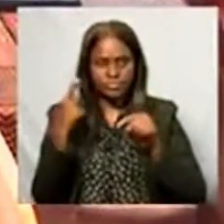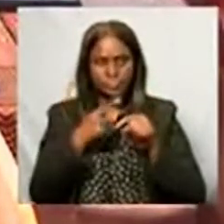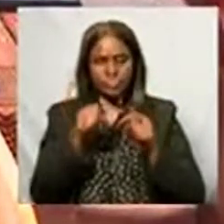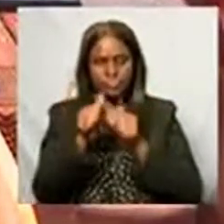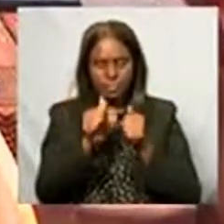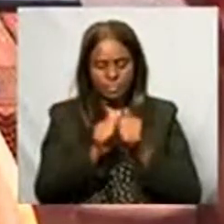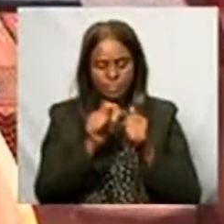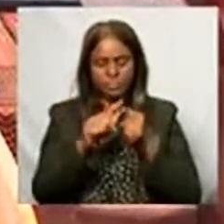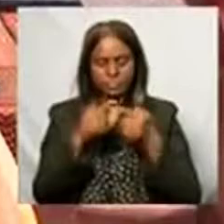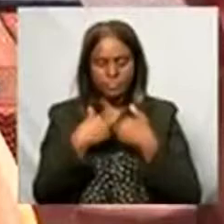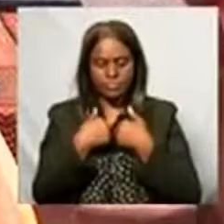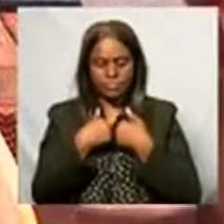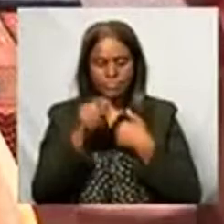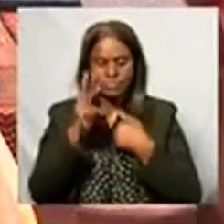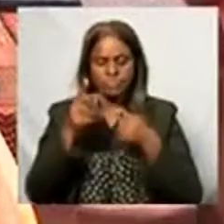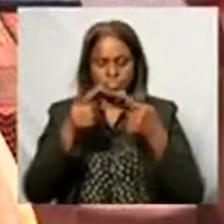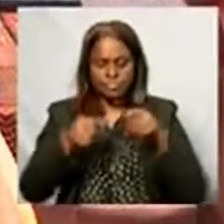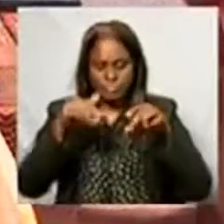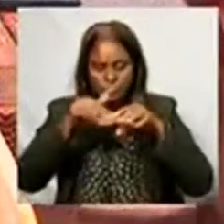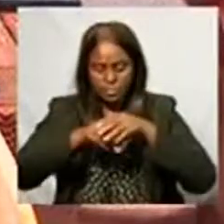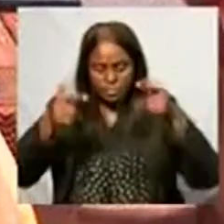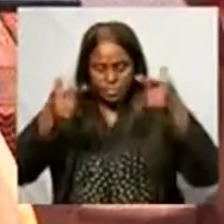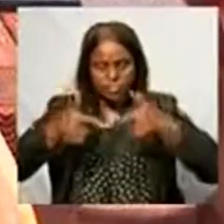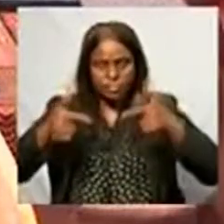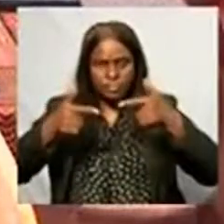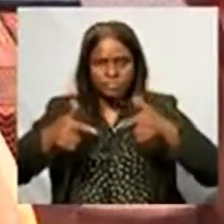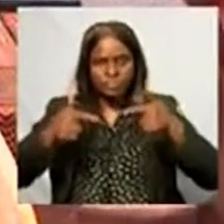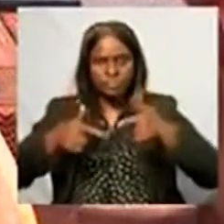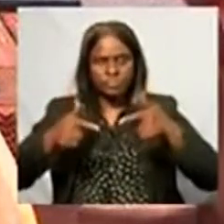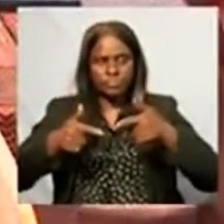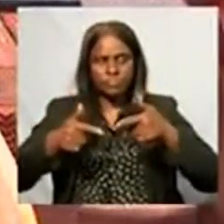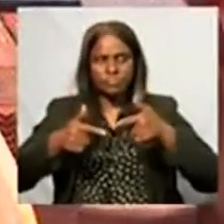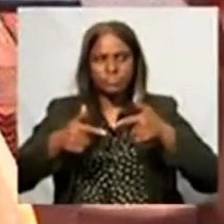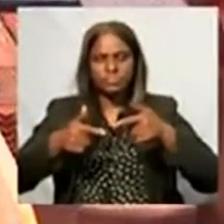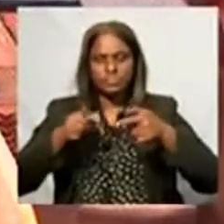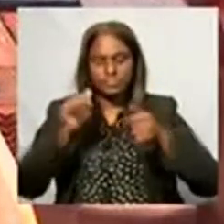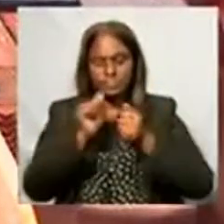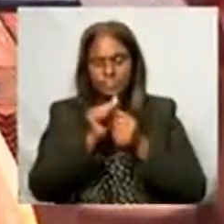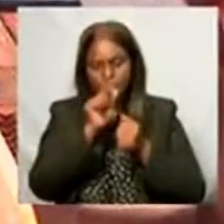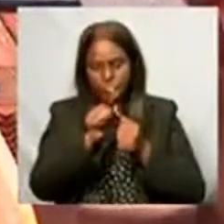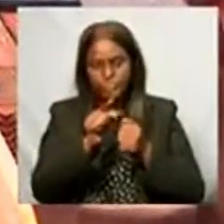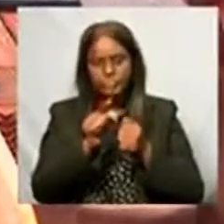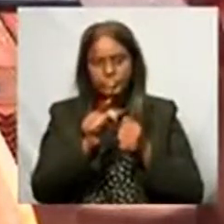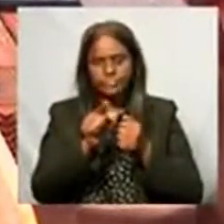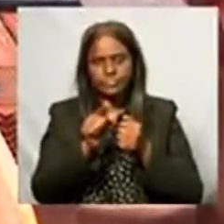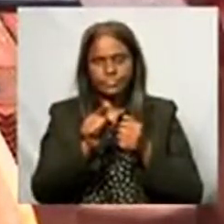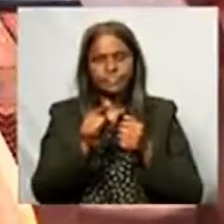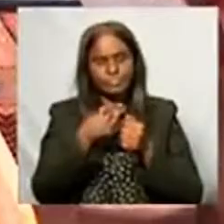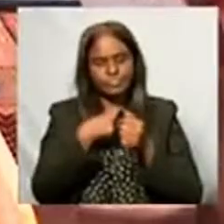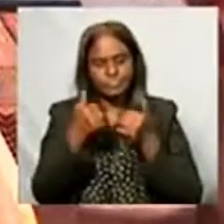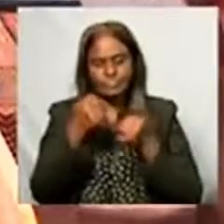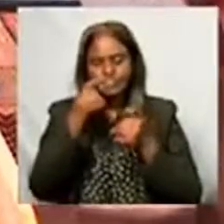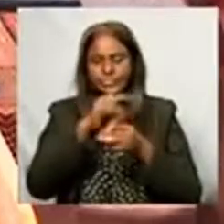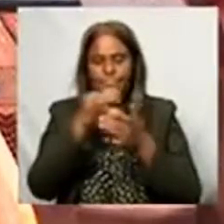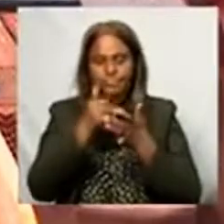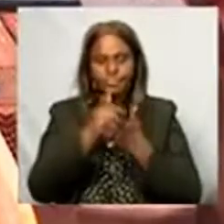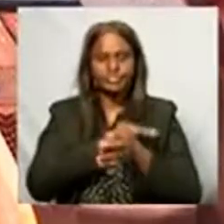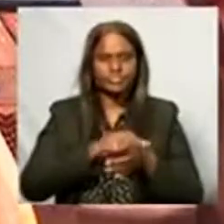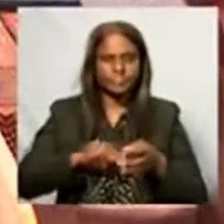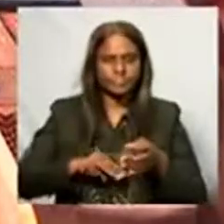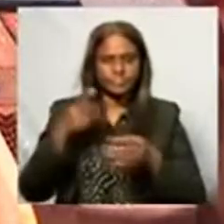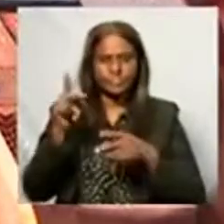about to consider, will be held in camera. In view of the foregoing, I direct all members